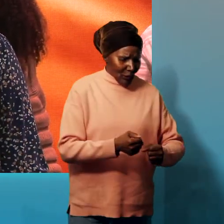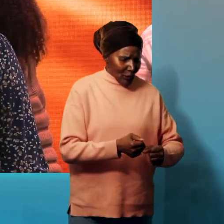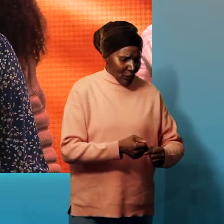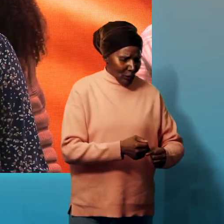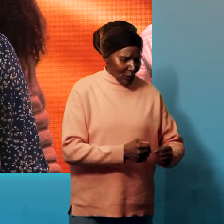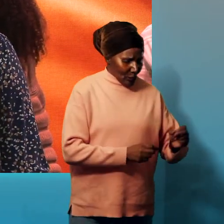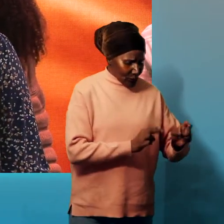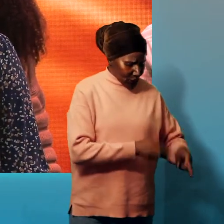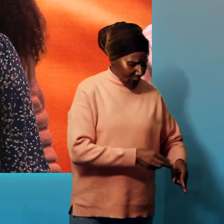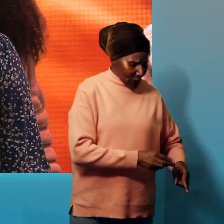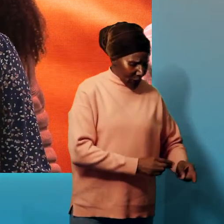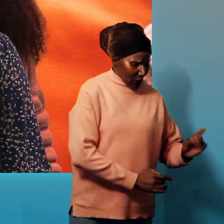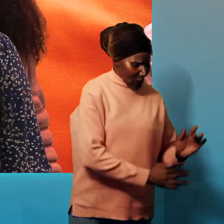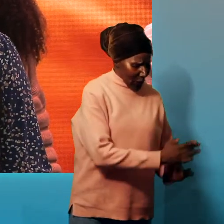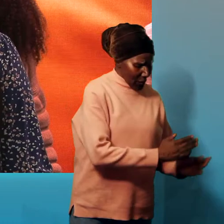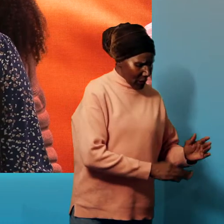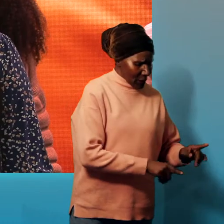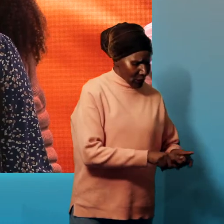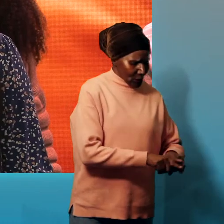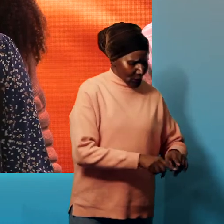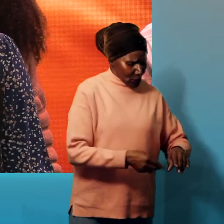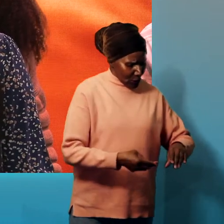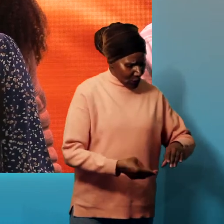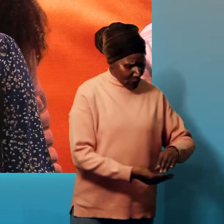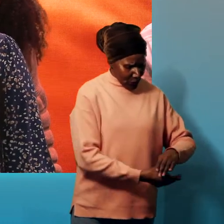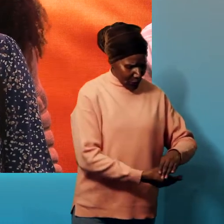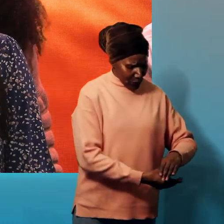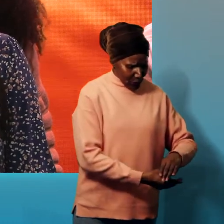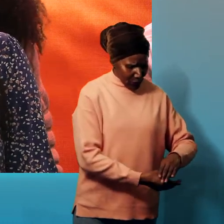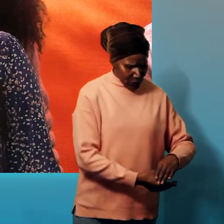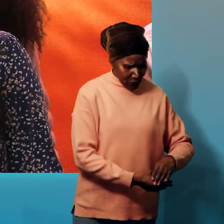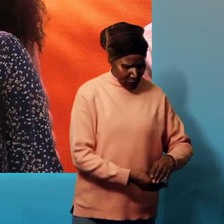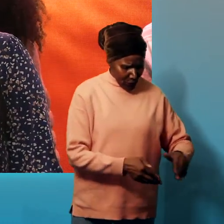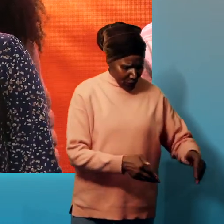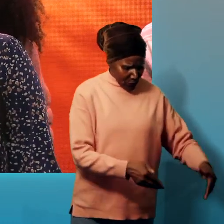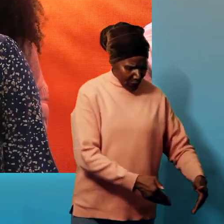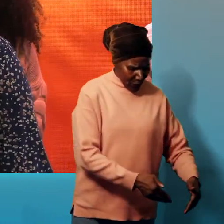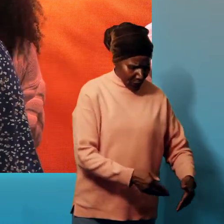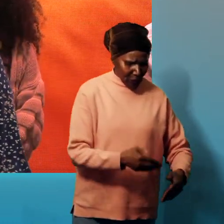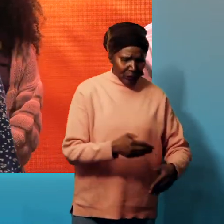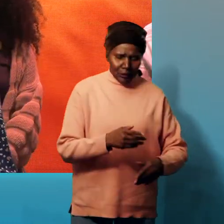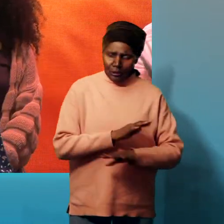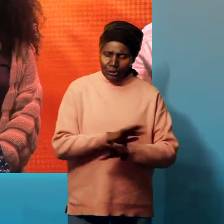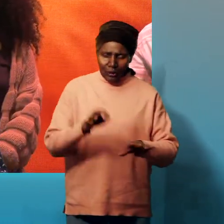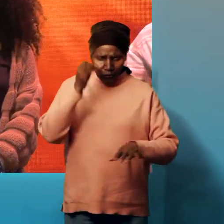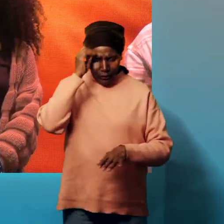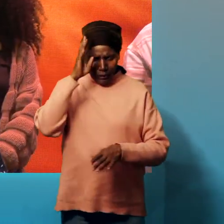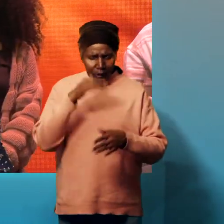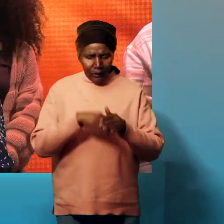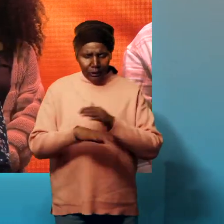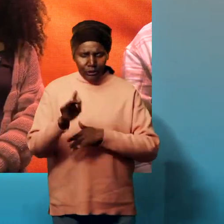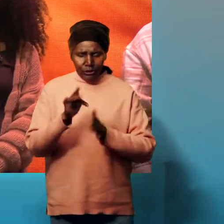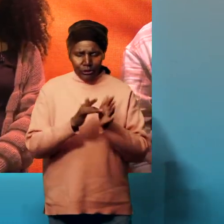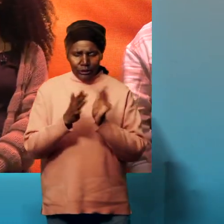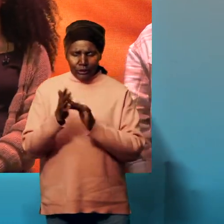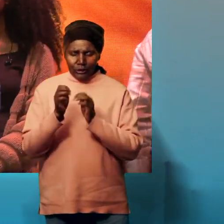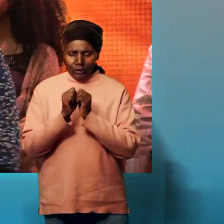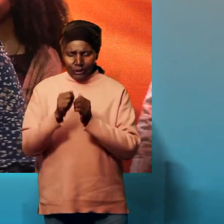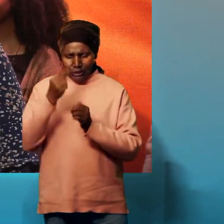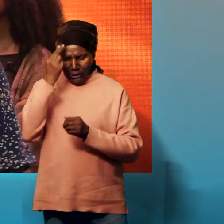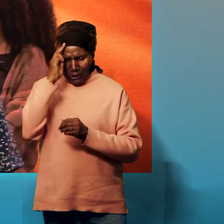grave. And let us not forget that, in Jesus' precious name. Amen and amen. Thank you so